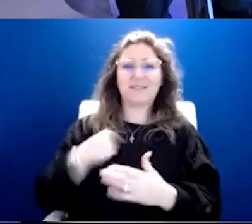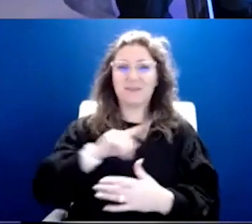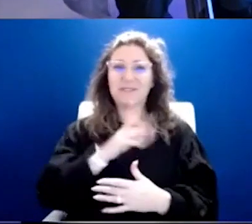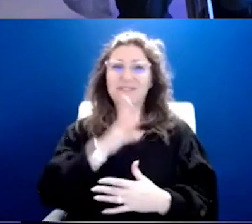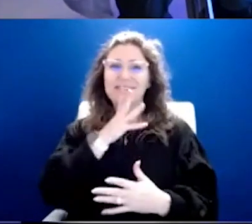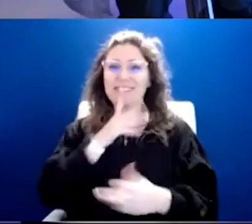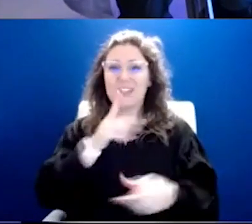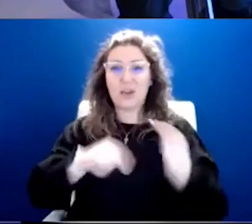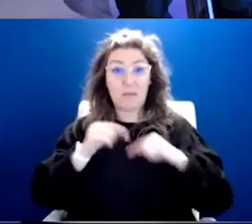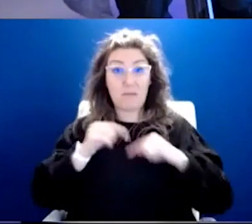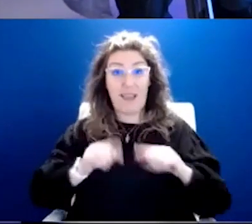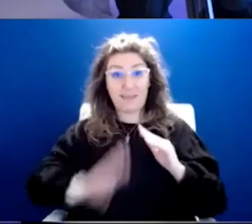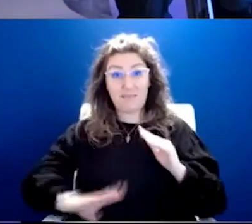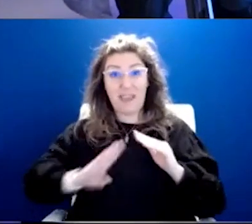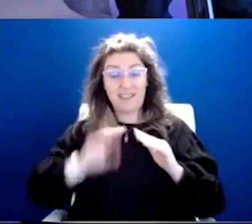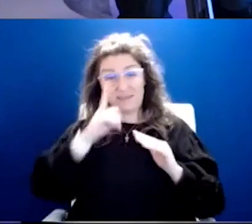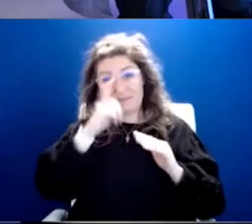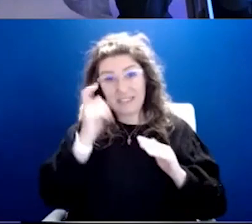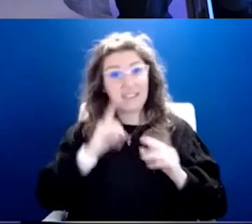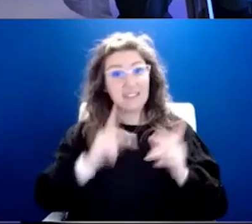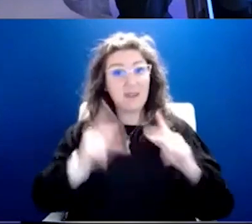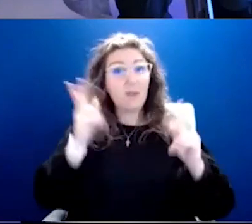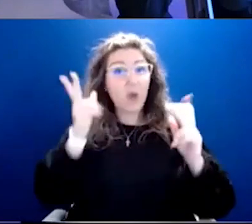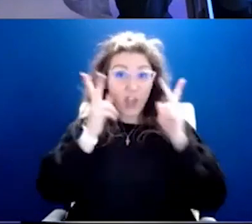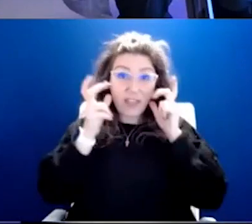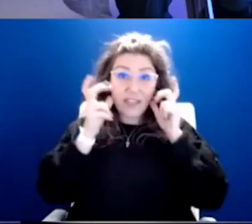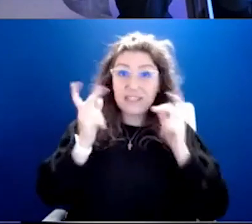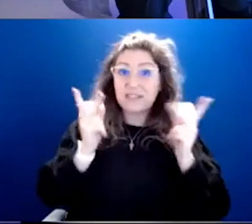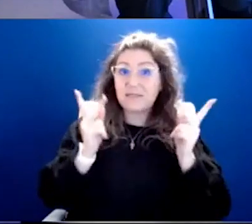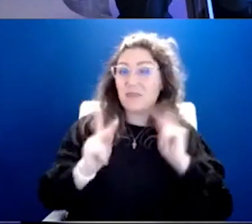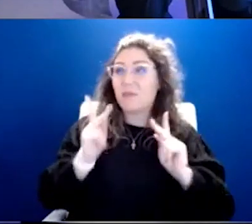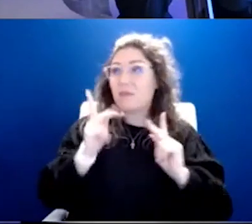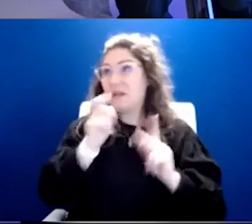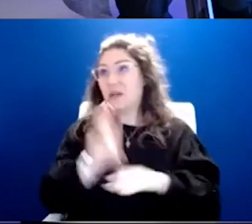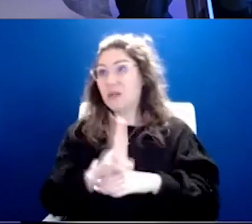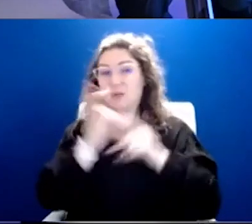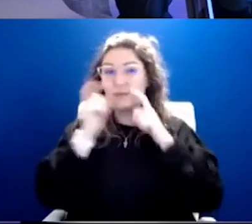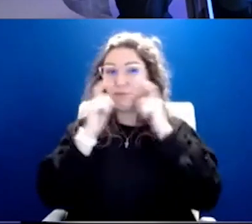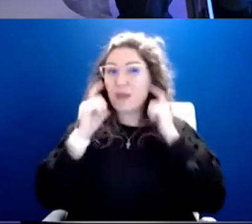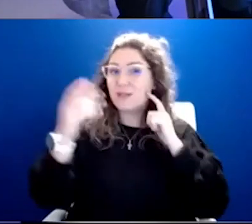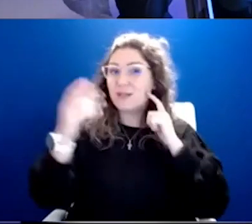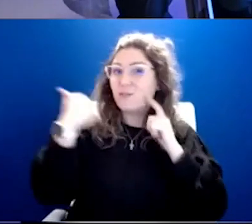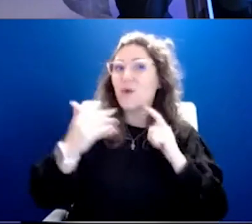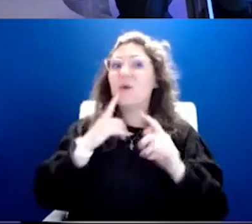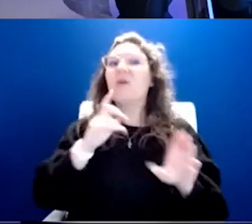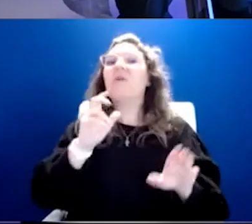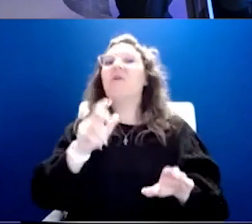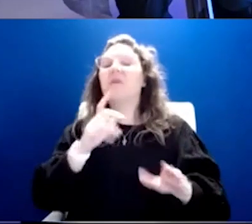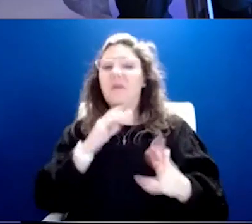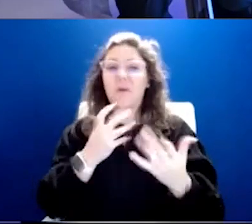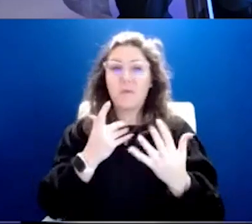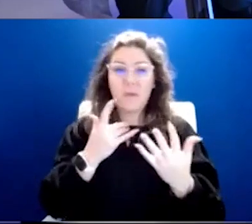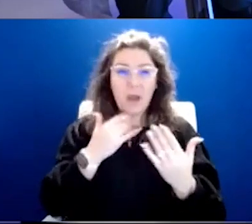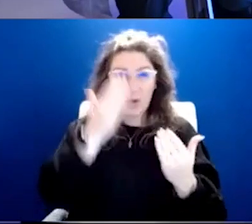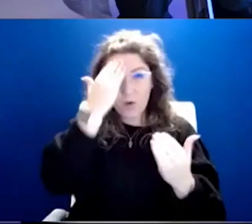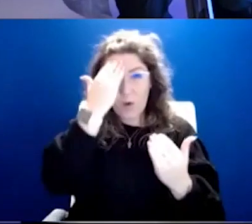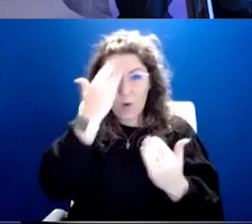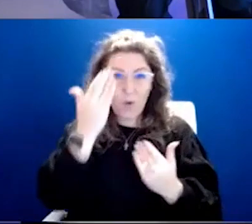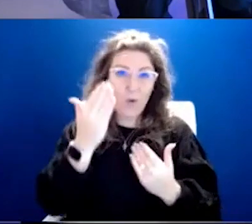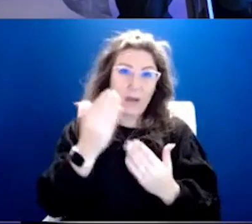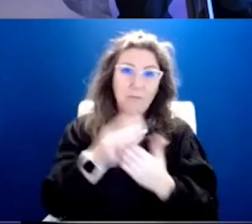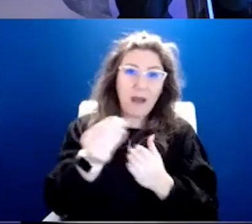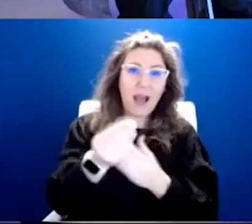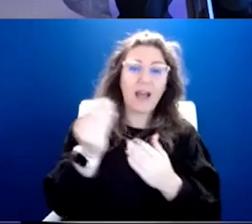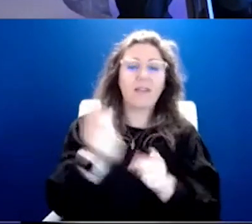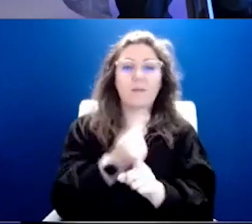because I think people are listening. Maybe people who weren't wearing a mask before saying, hey, I think I want to jump on that train. And we want to make sure they're buying the right ones and wearing them the right